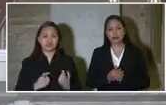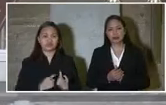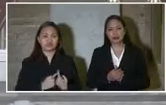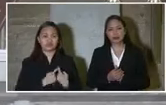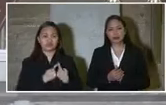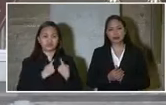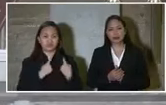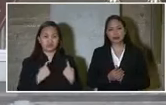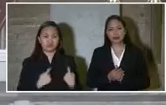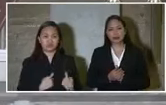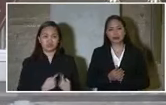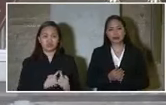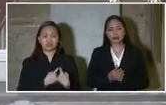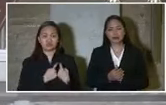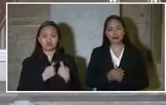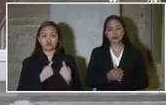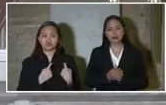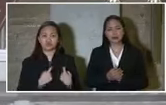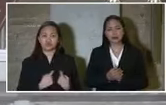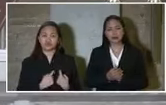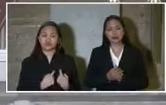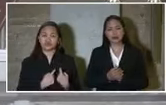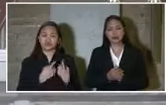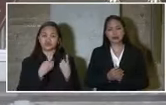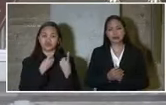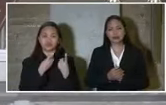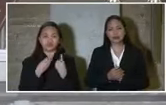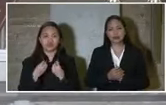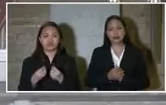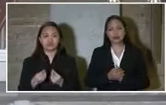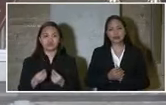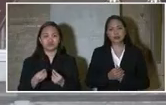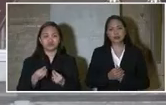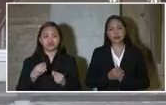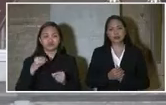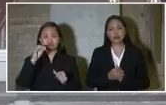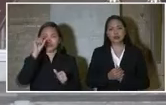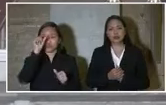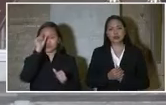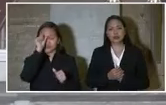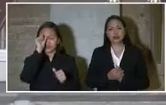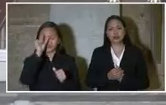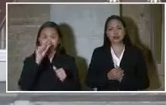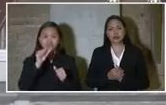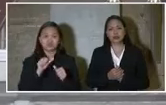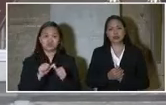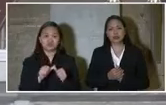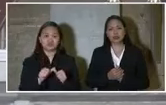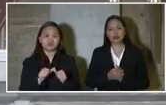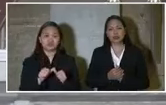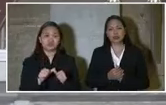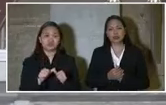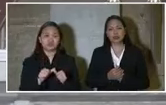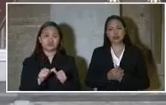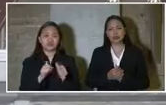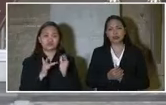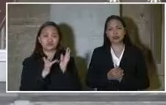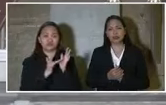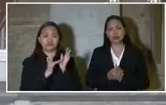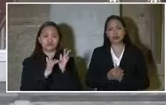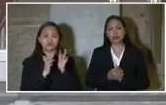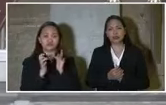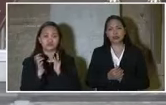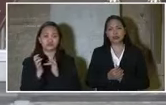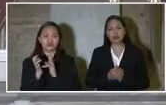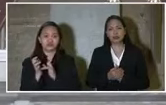of sins. Do this in memory